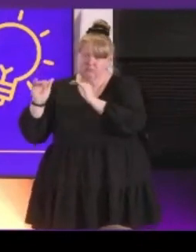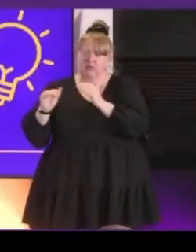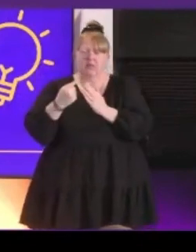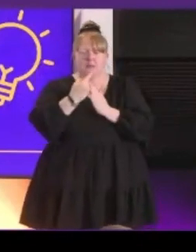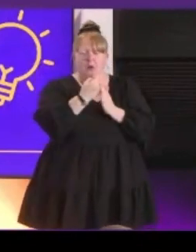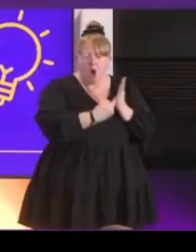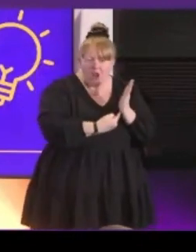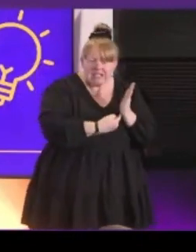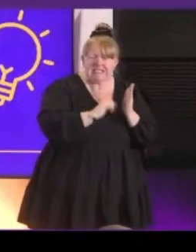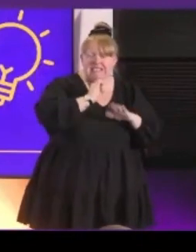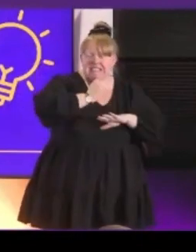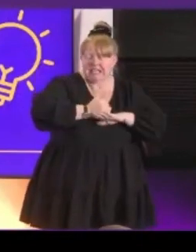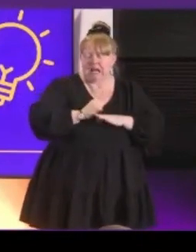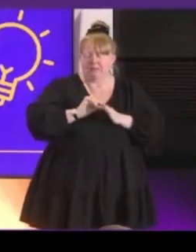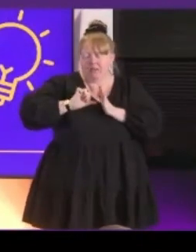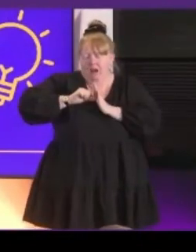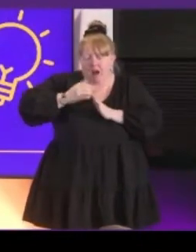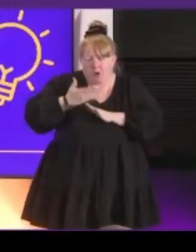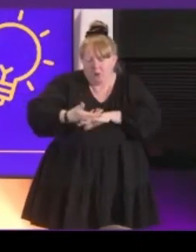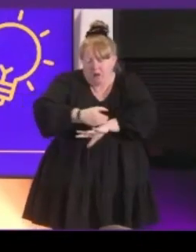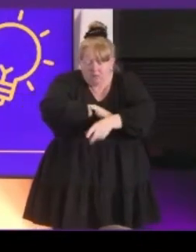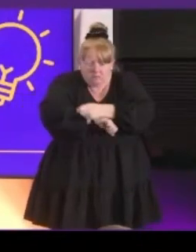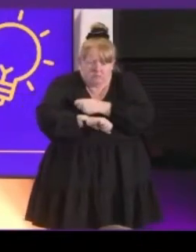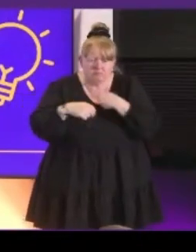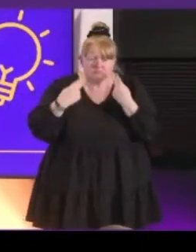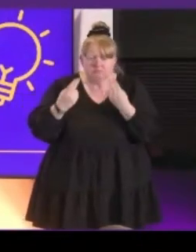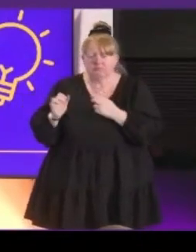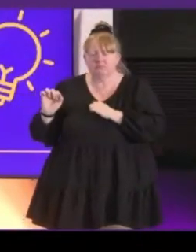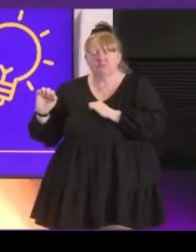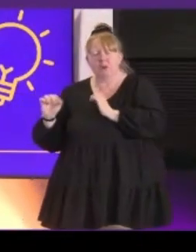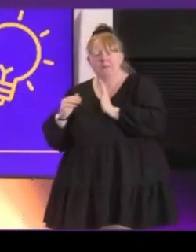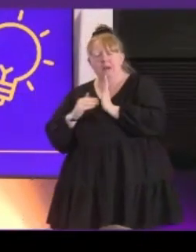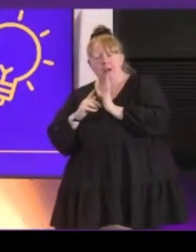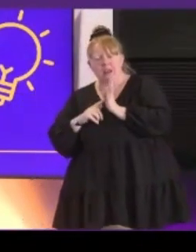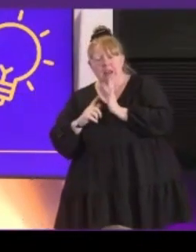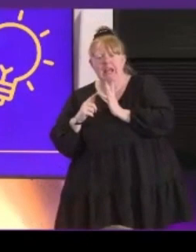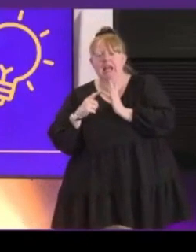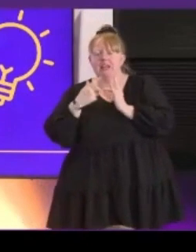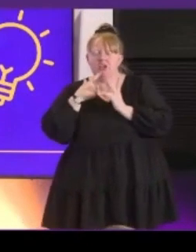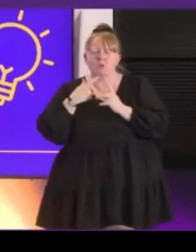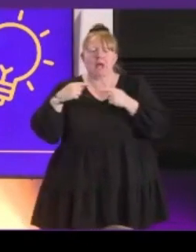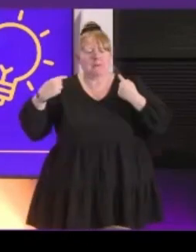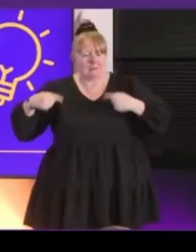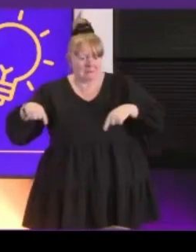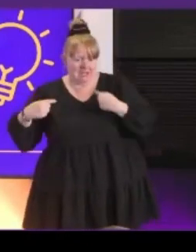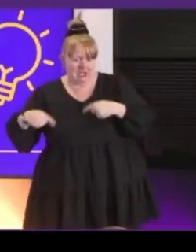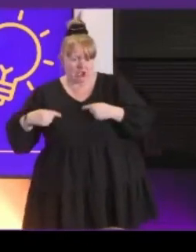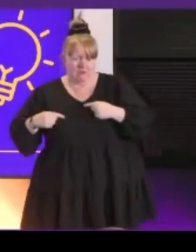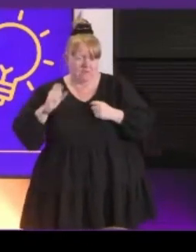isn't it? It's like this is the hard work that needs to be done. Then you get permission to do the innovation and roll back. We did some projects with some companies